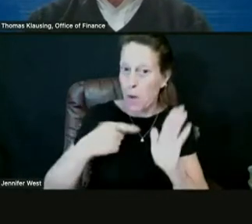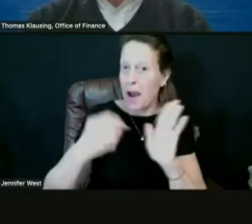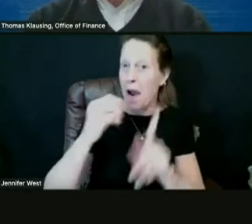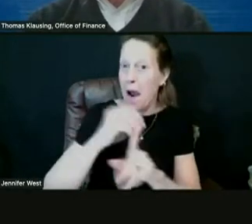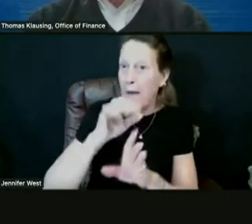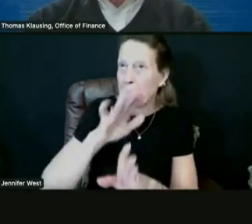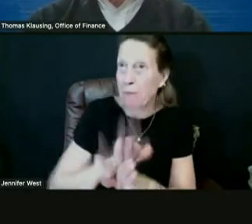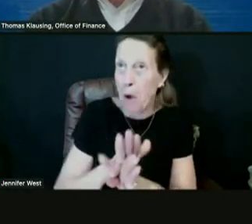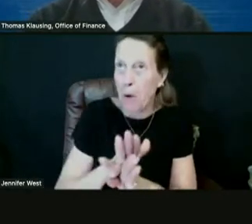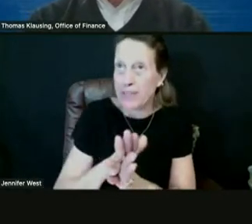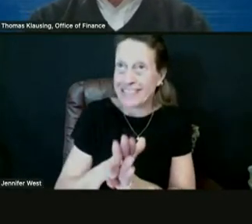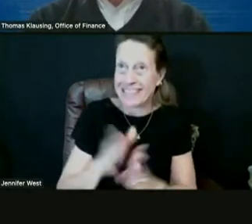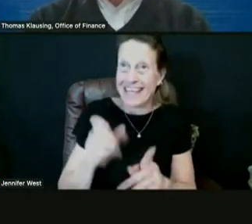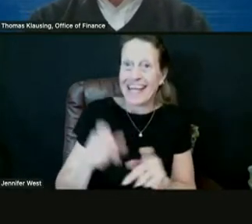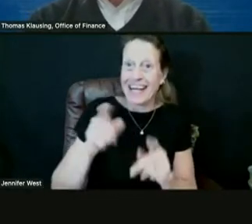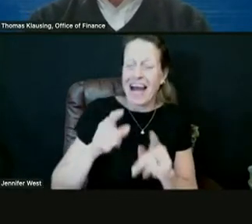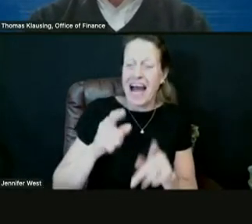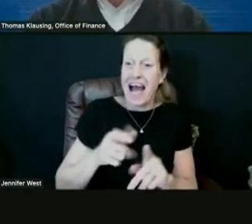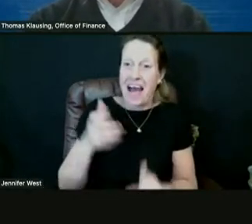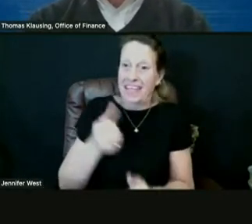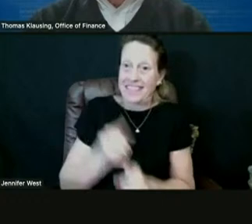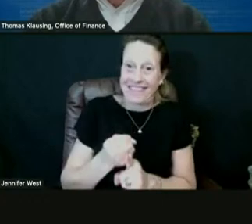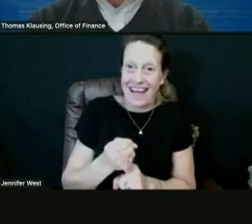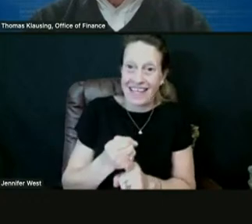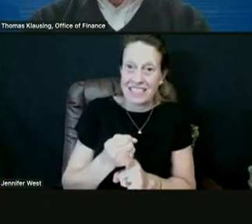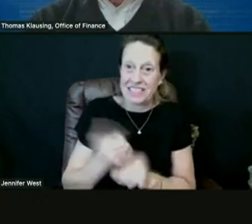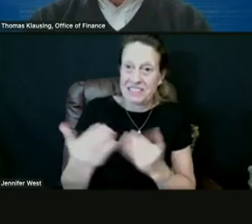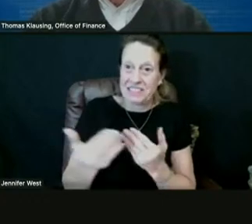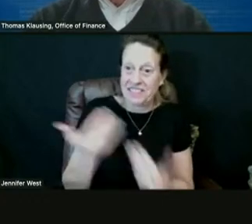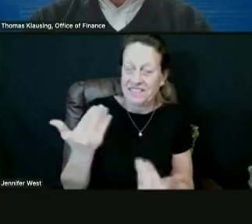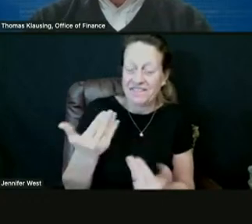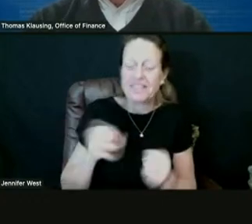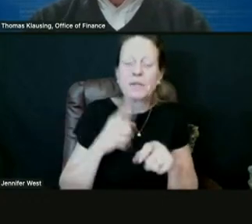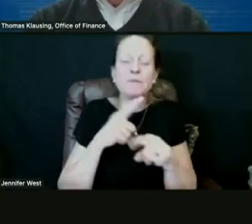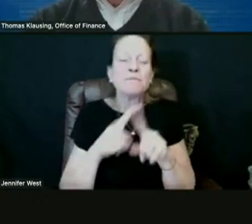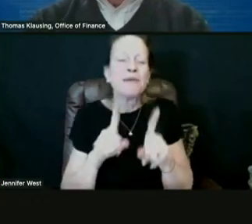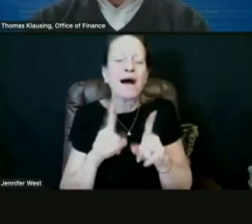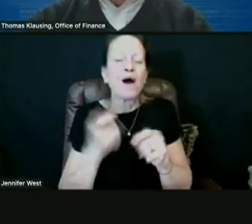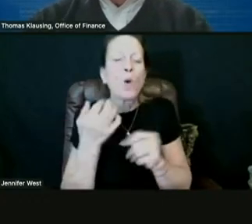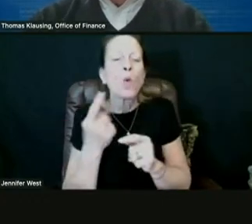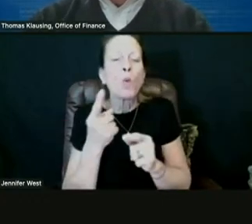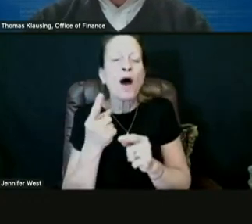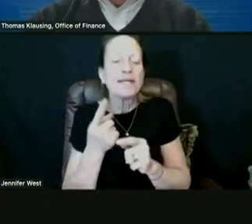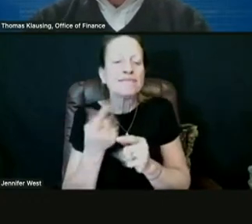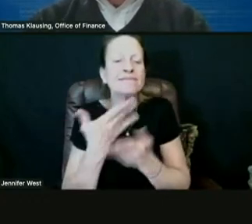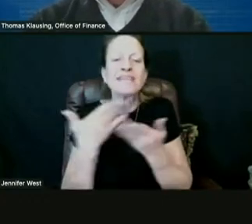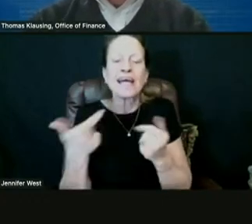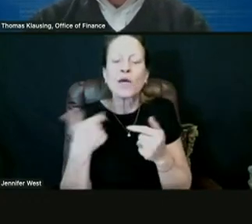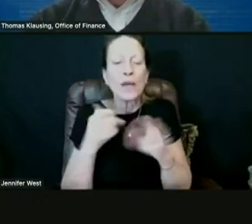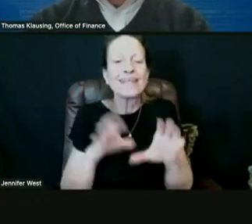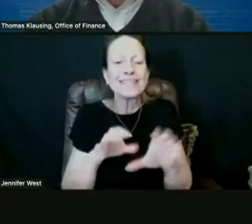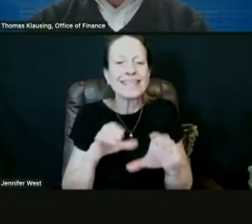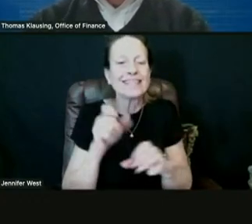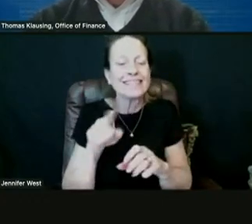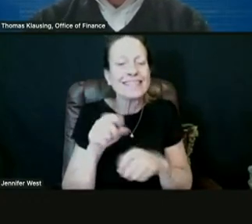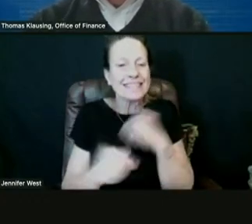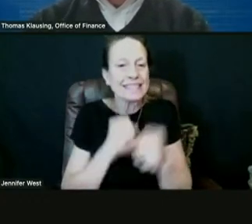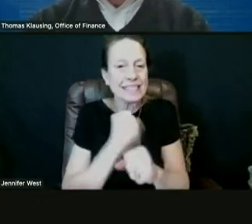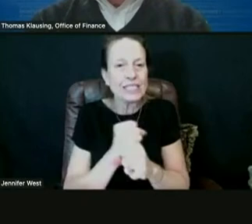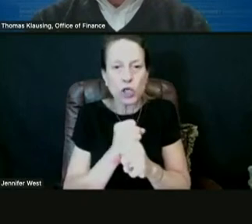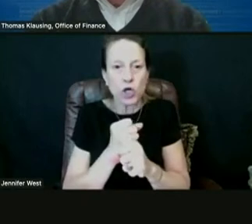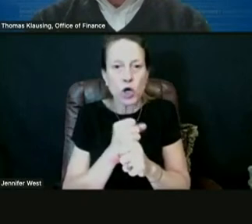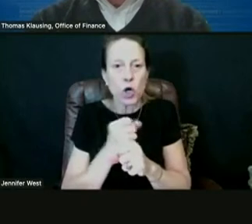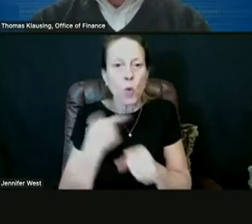to potential attack. But what I will say is one of the investments that we have made this year and that we will continue to make is we engage in